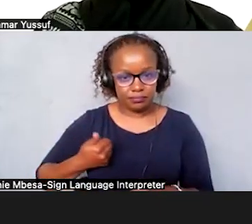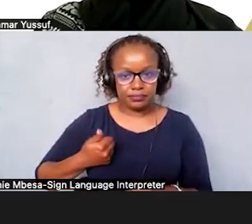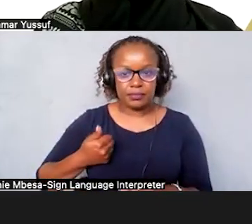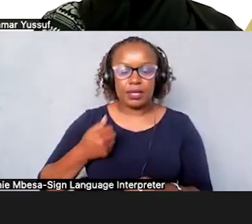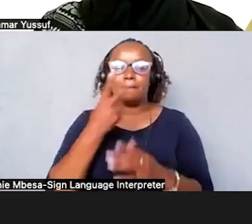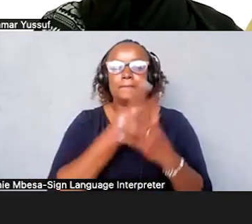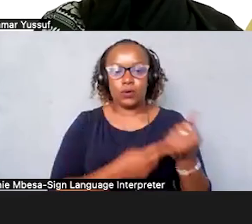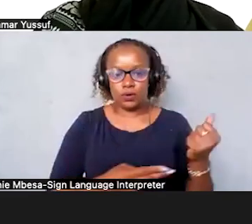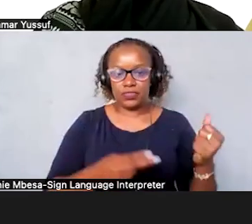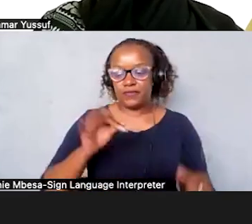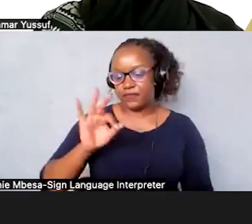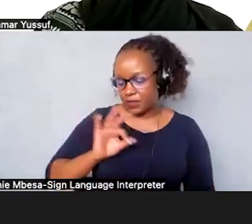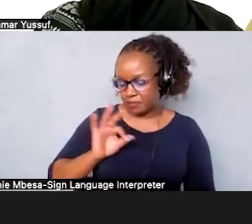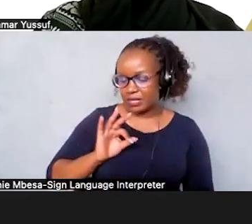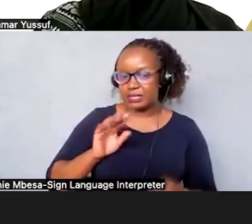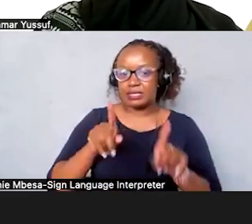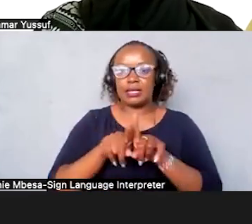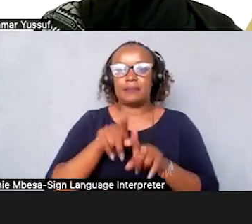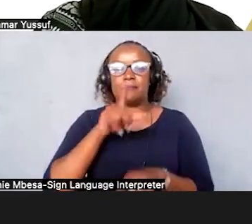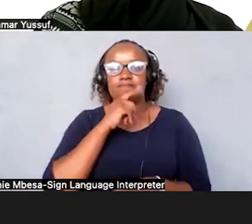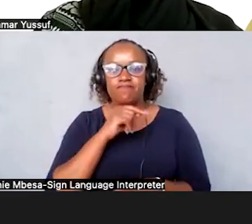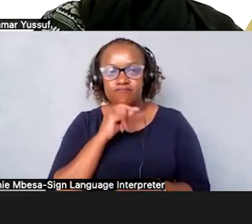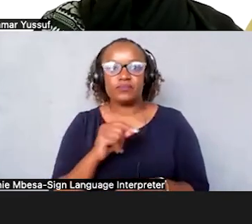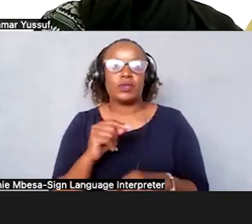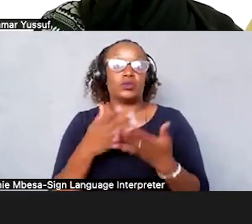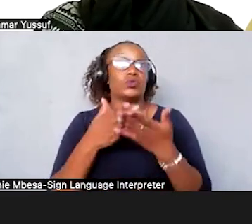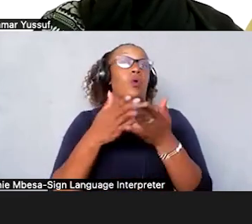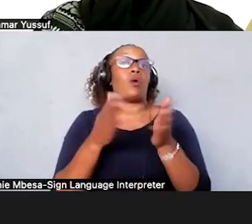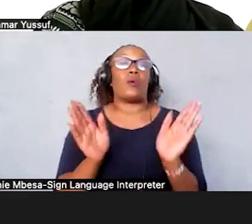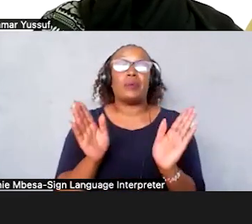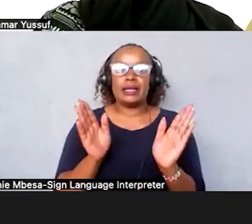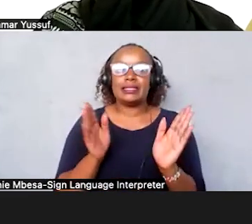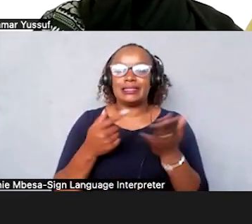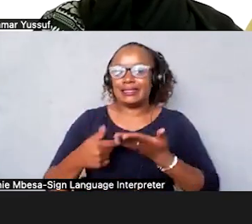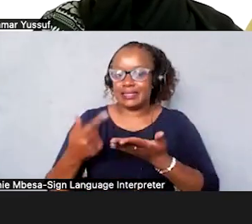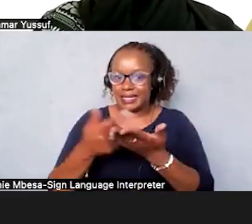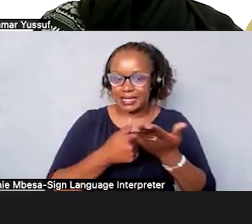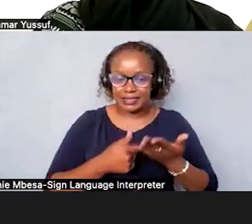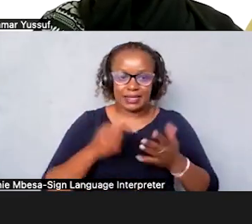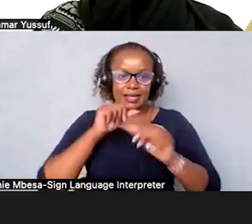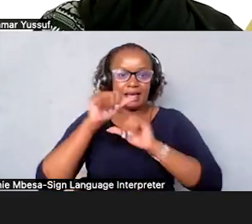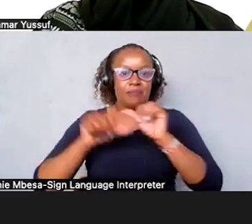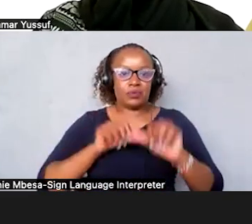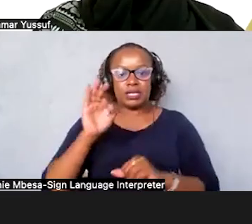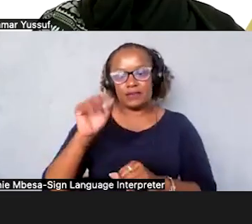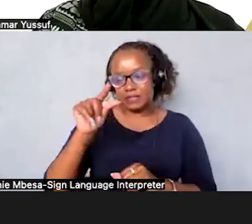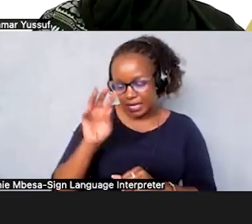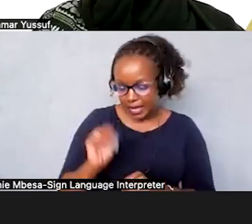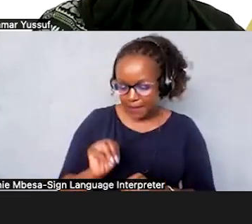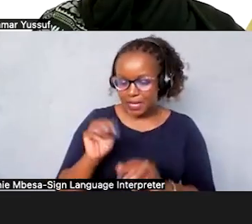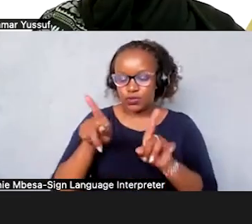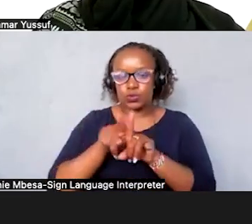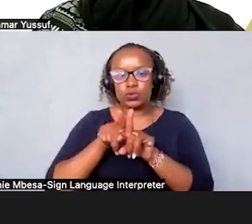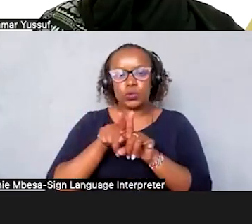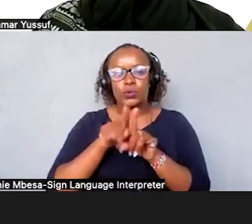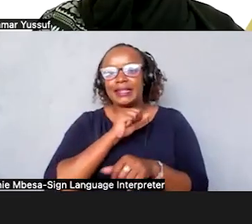male, and to openly discuss female genital mutilation and the side effects and all that. And